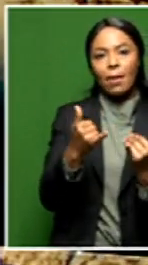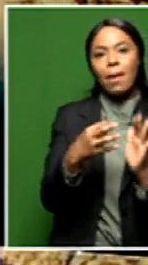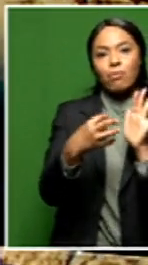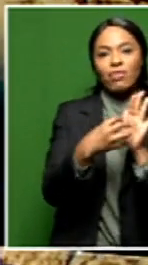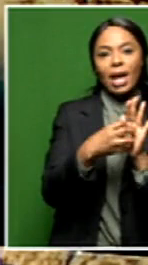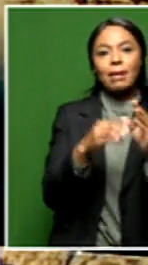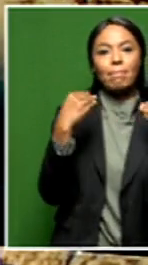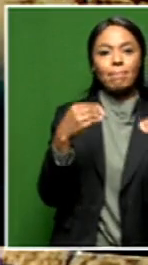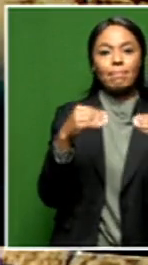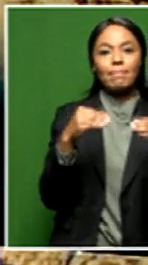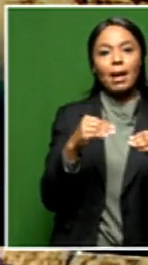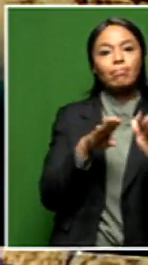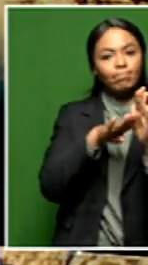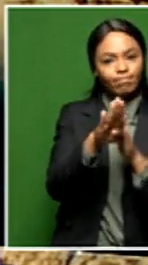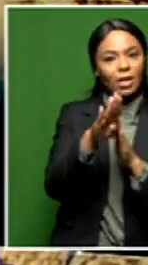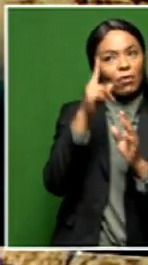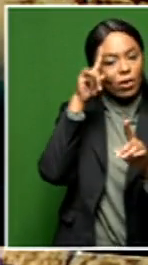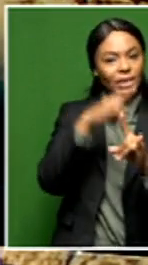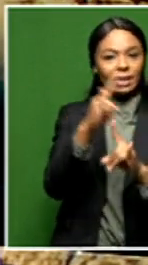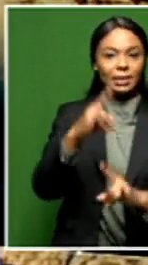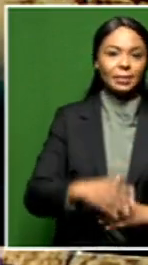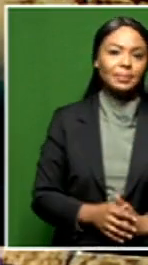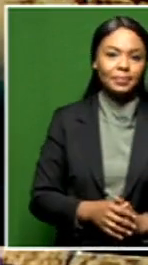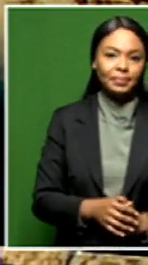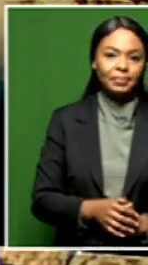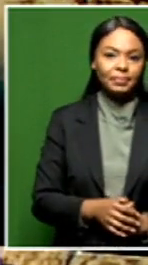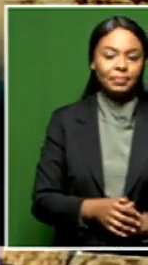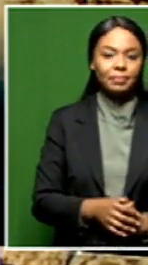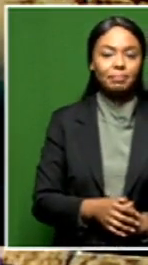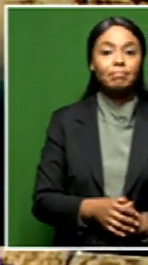navigate your journey to success. All right, let's now take a quick break and